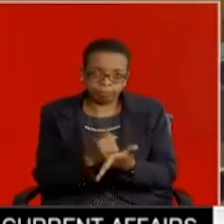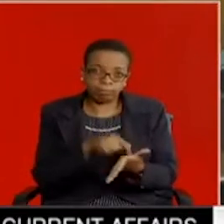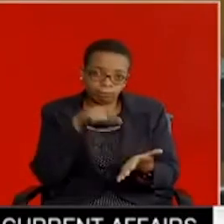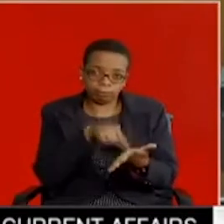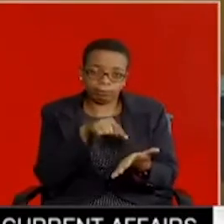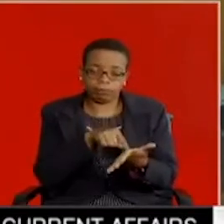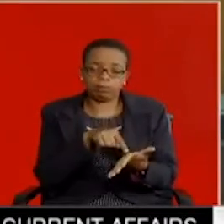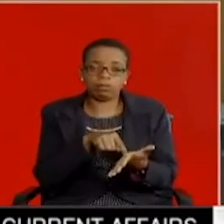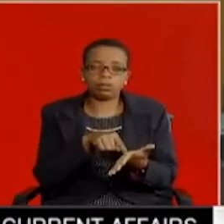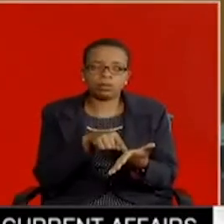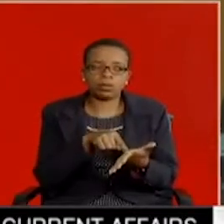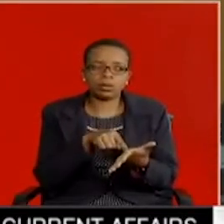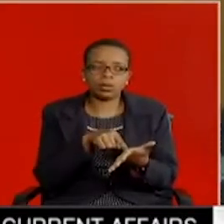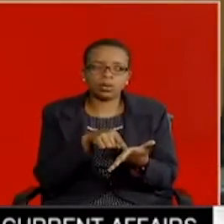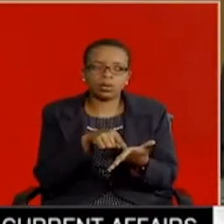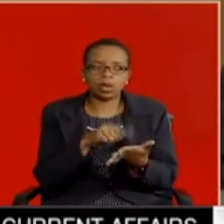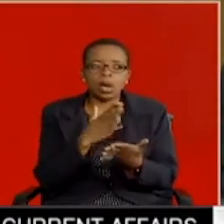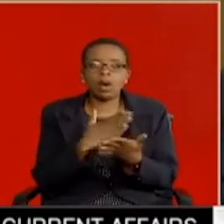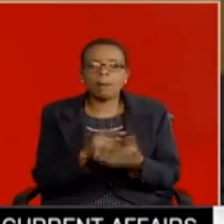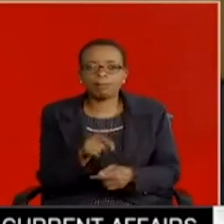this emergency,